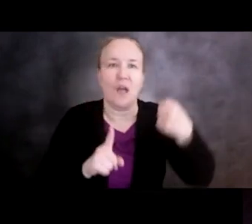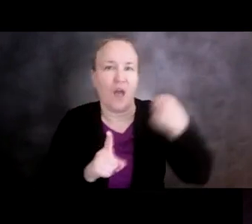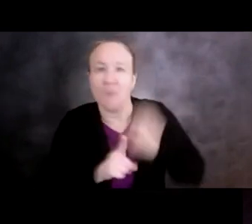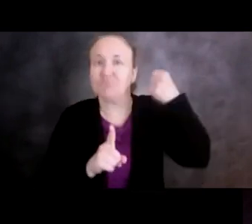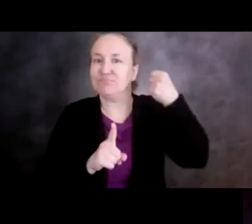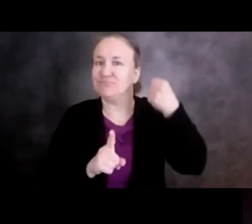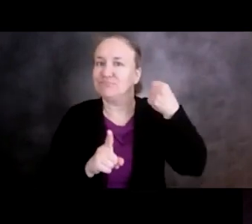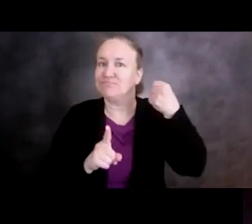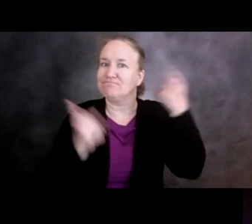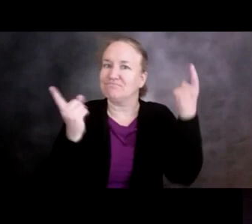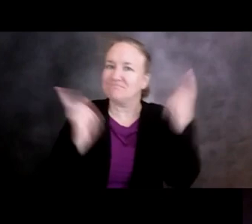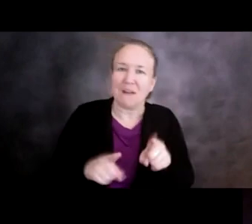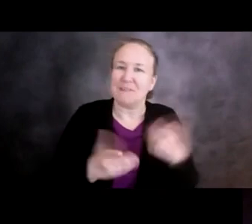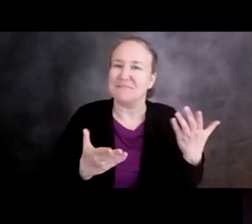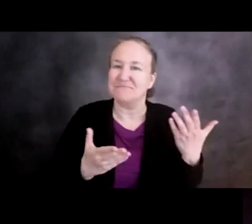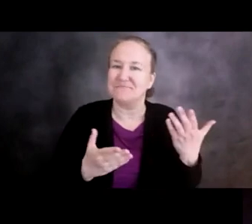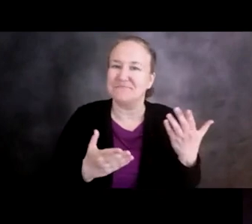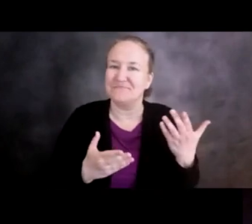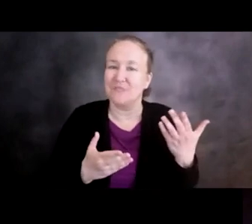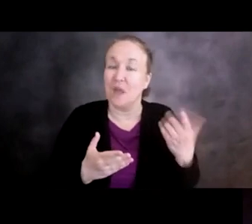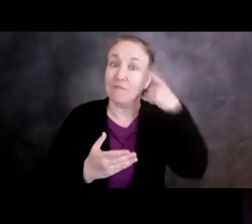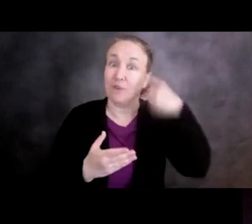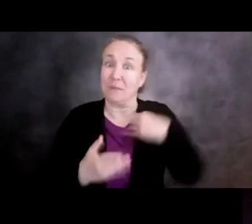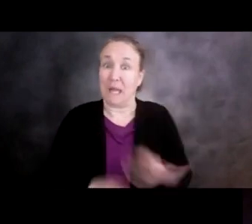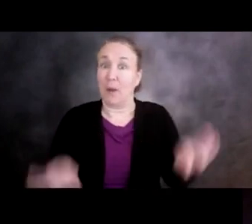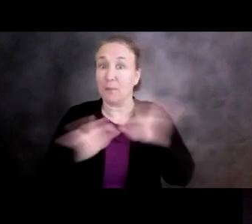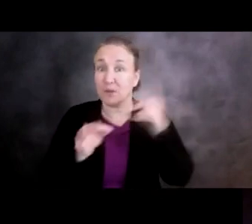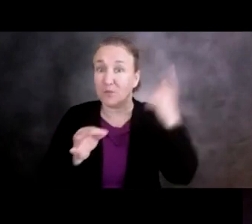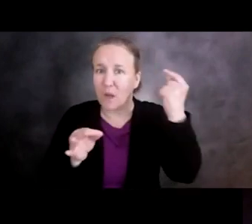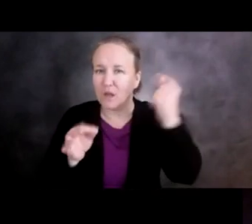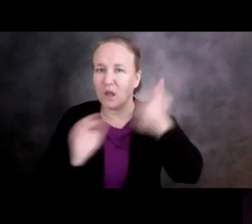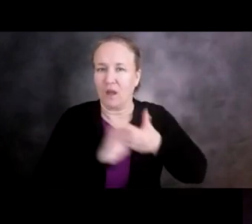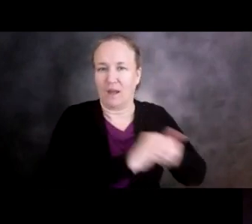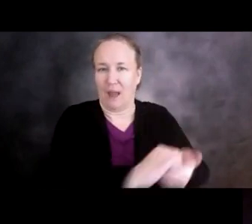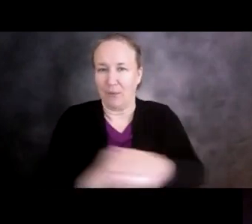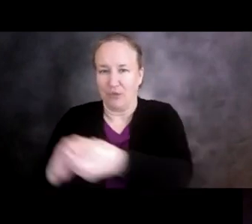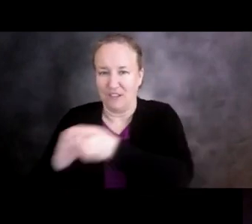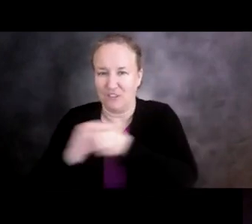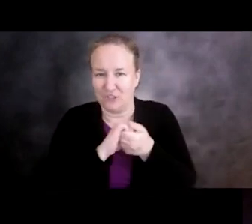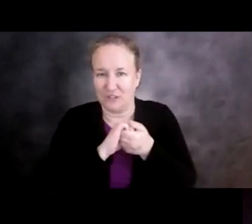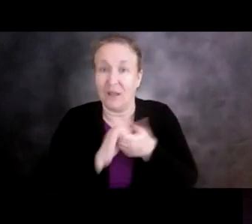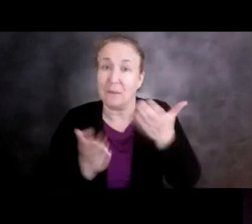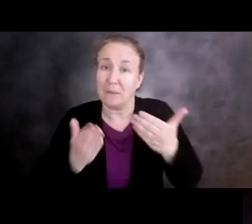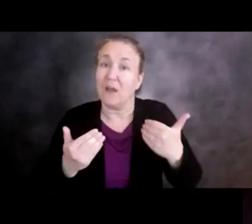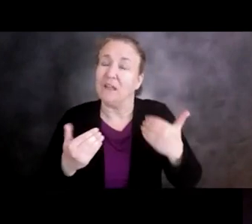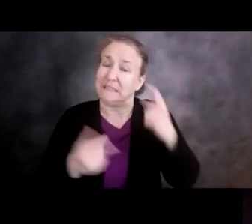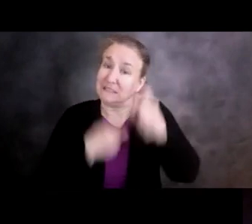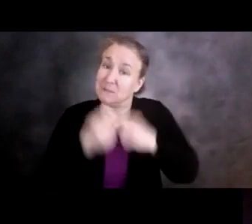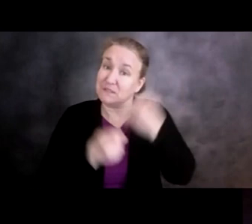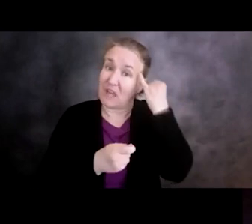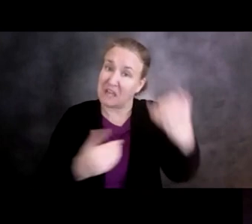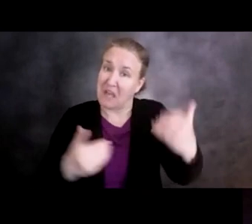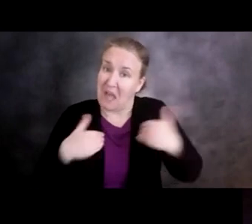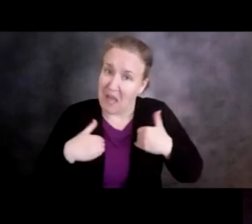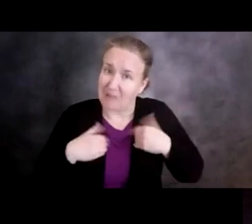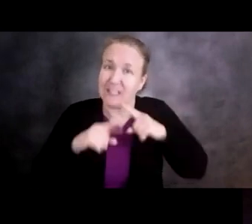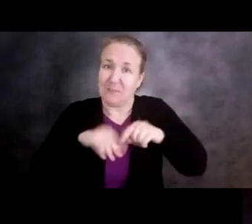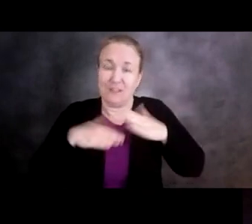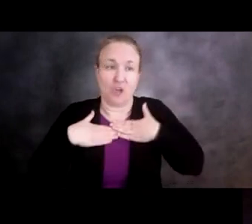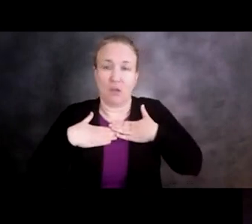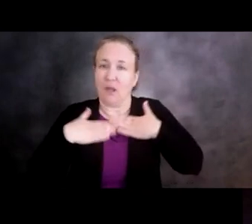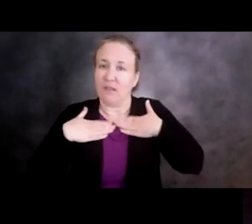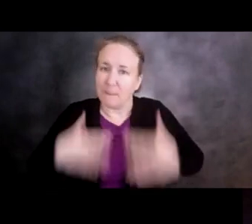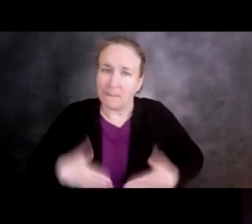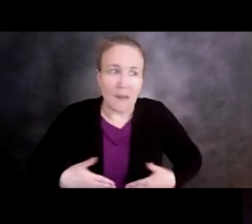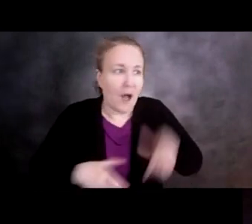that. It's always, for me, collaboration. I could have a very specific idea, but it really depends on the bodies and the energy in the room.